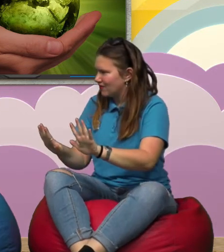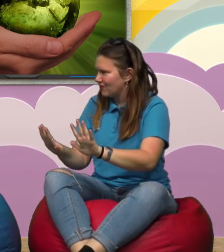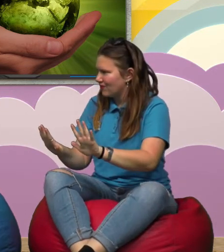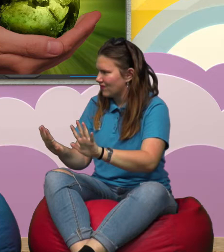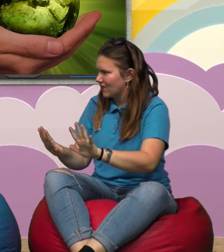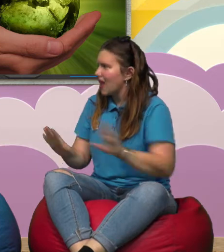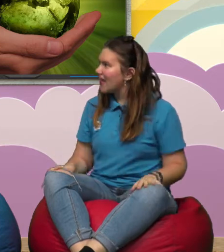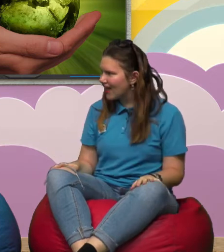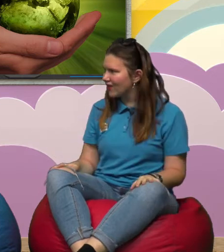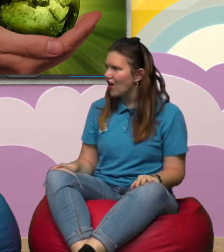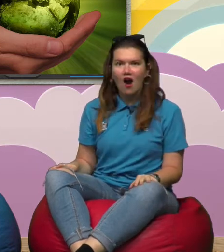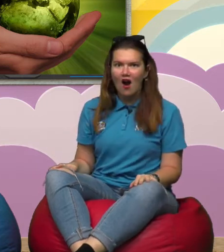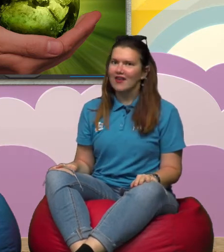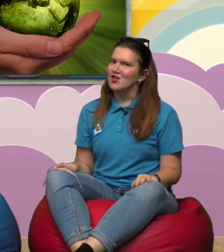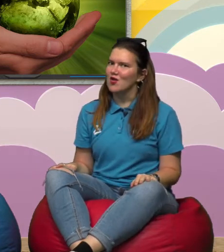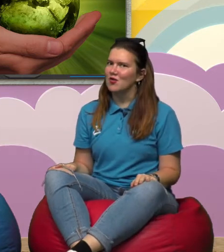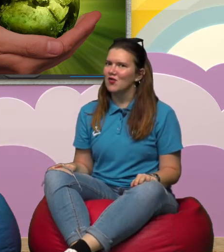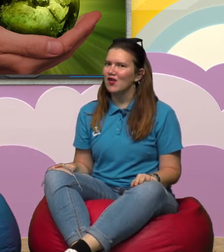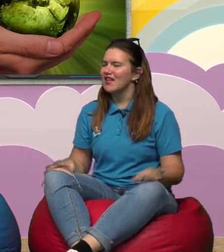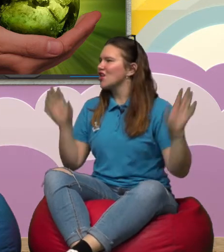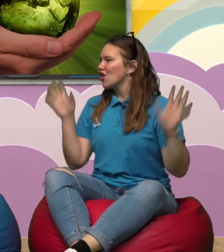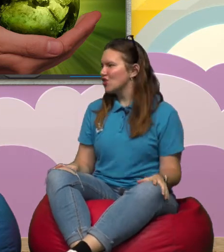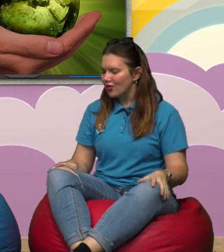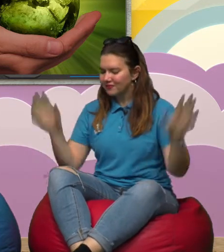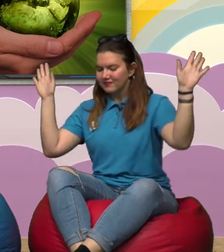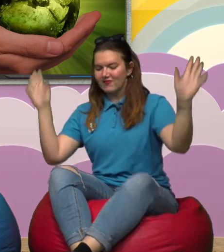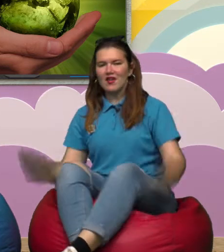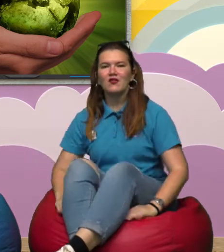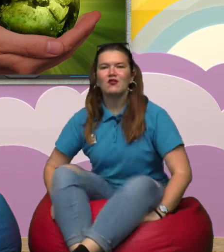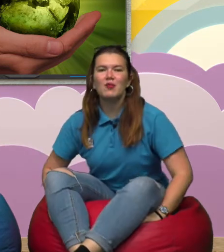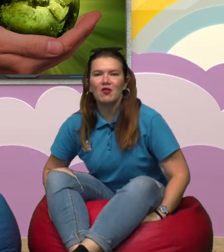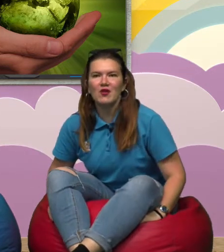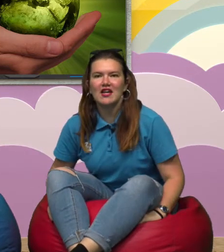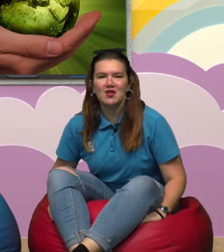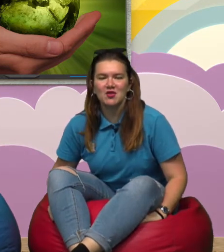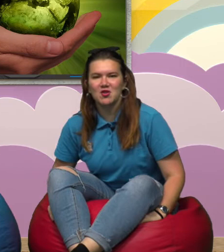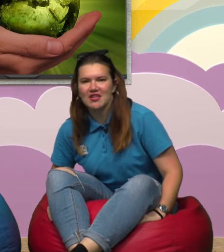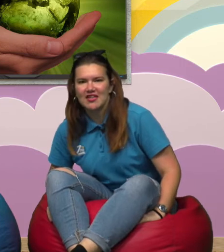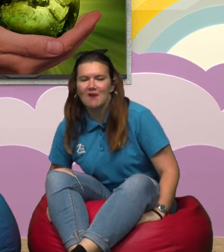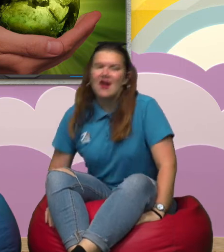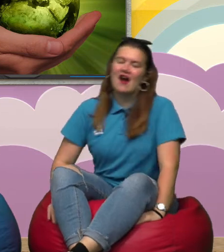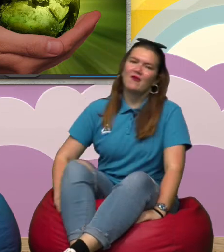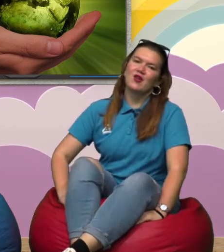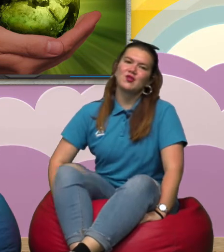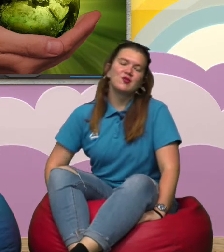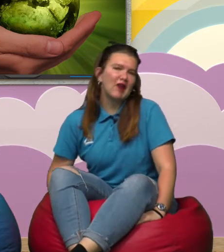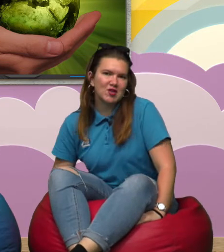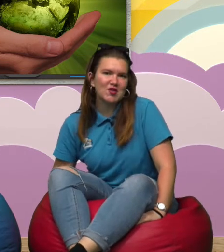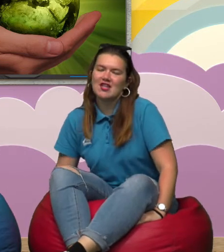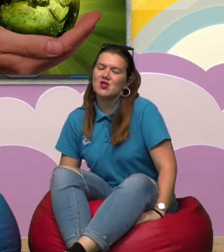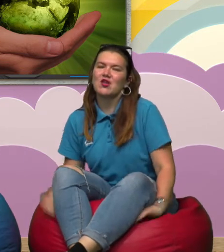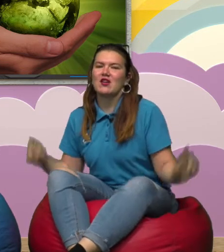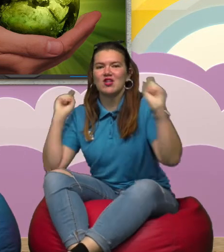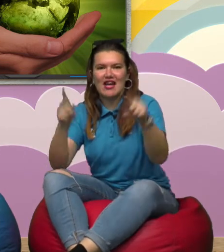fun? 11. 11! That's so cool, friends. So, before we cut over to story time, I want to remind